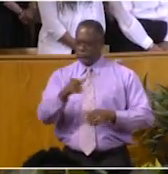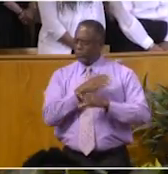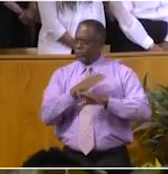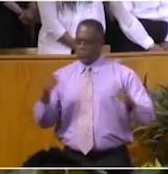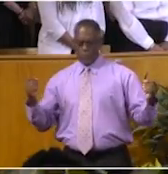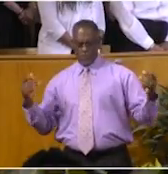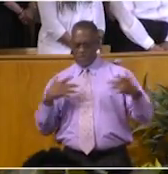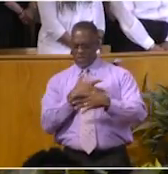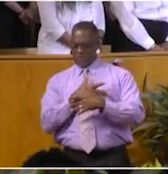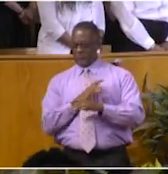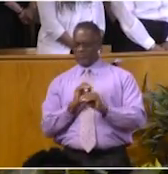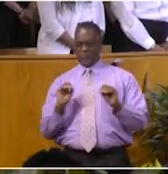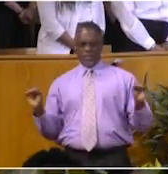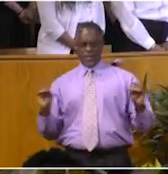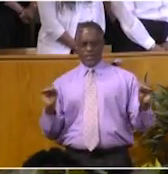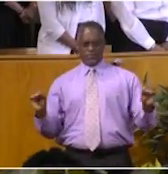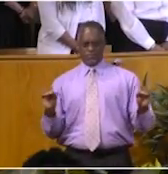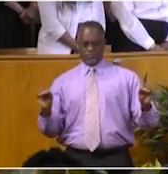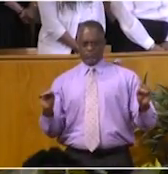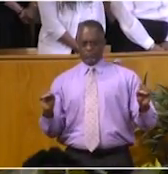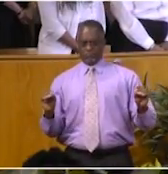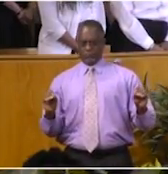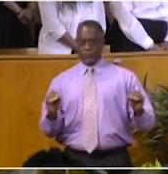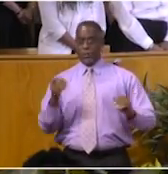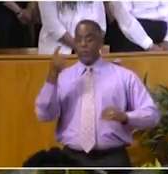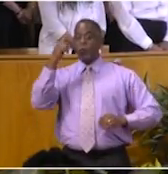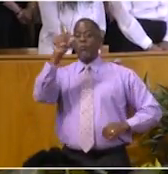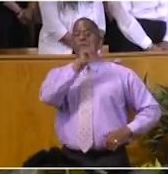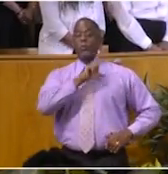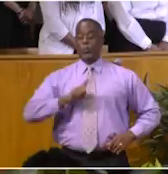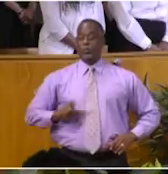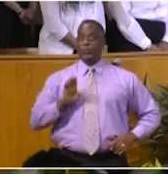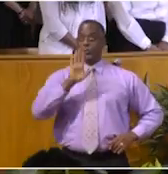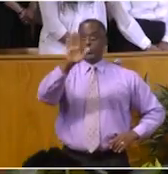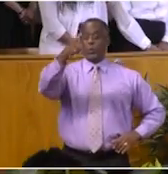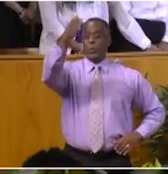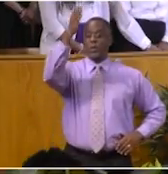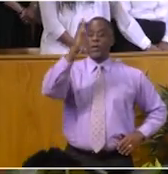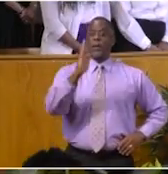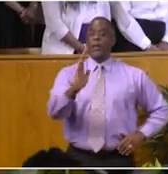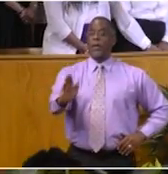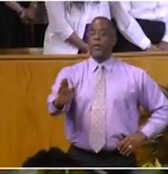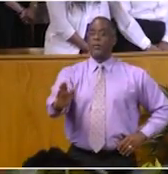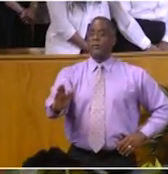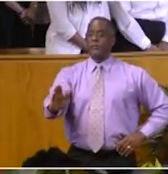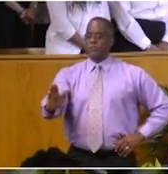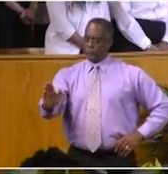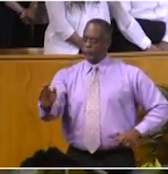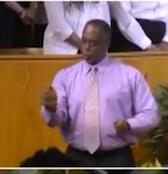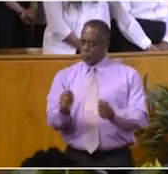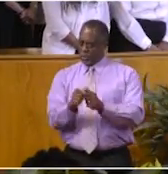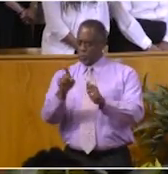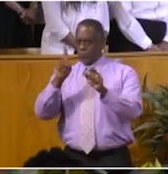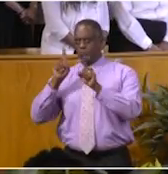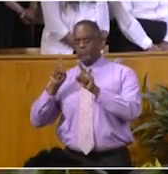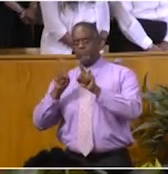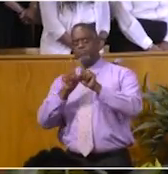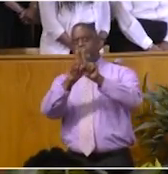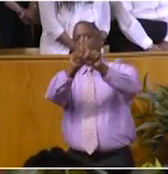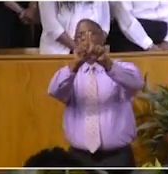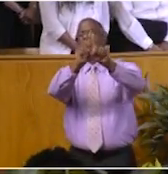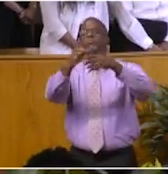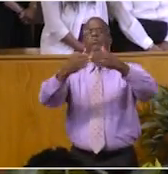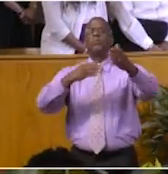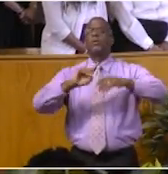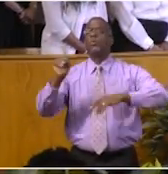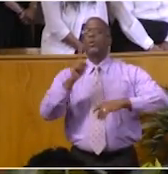be afraid or discouraged, for the Lord your God is with you